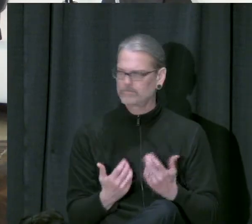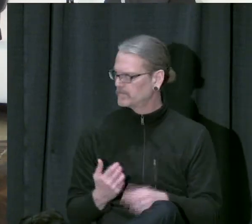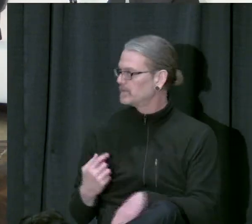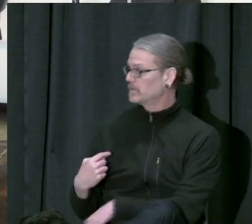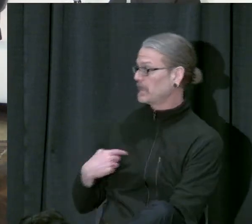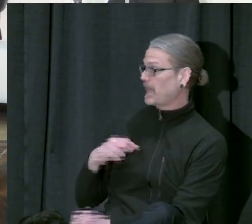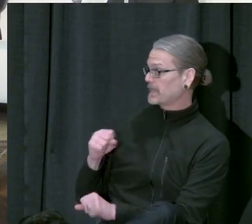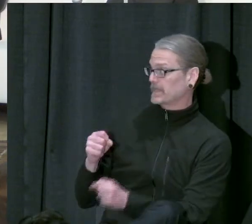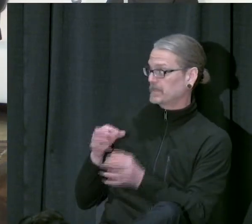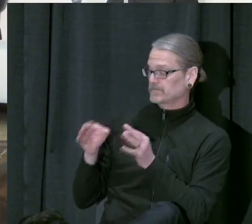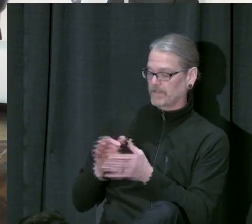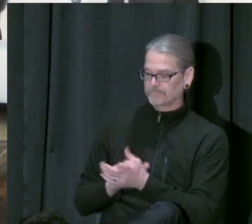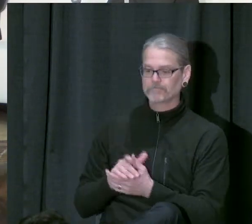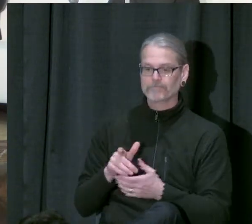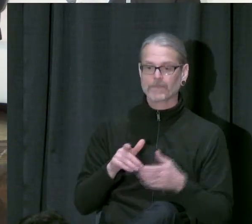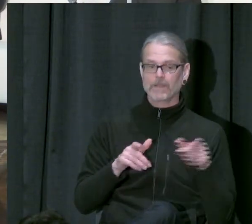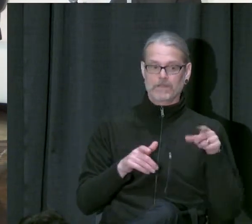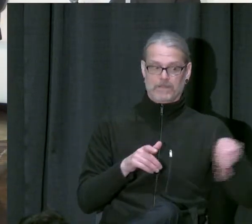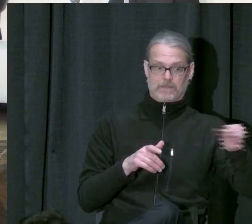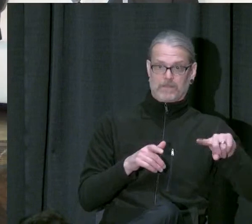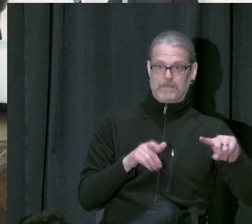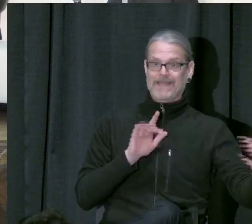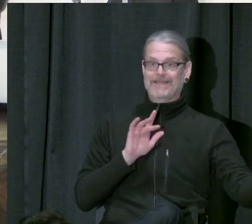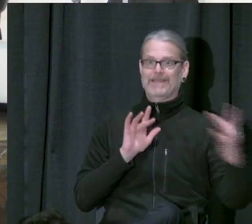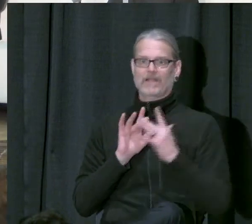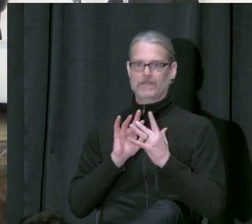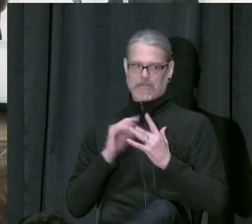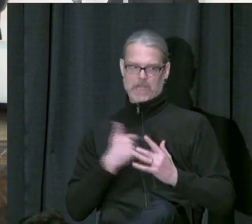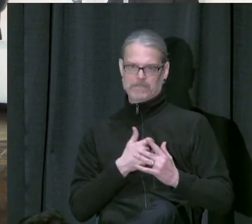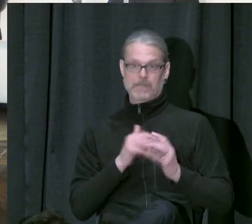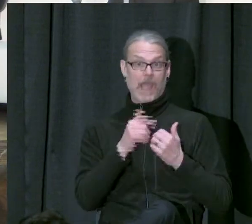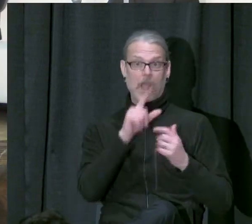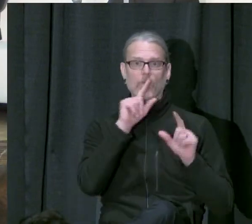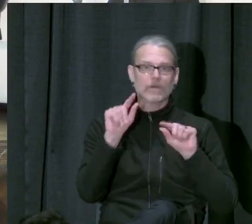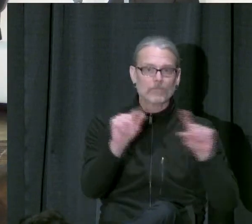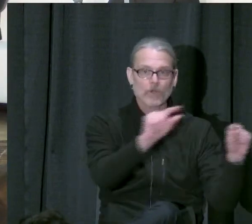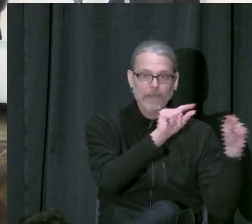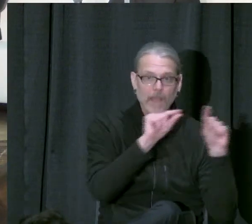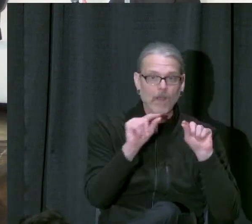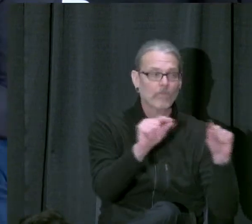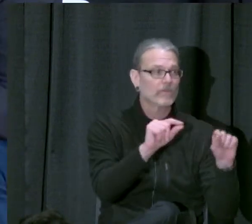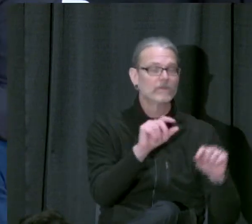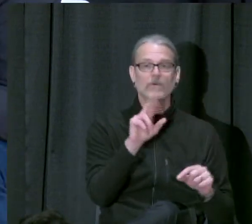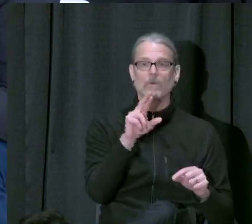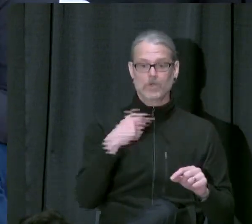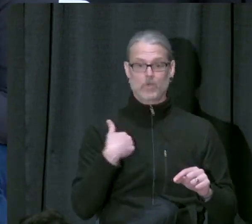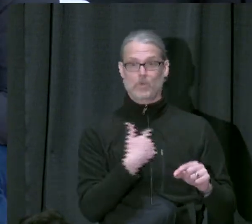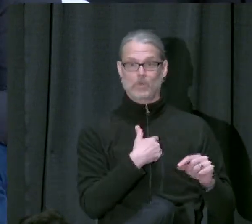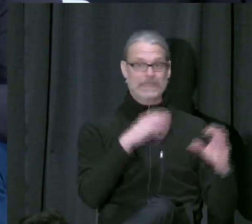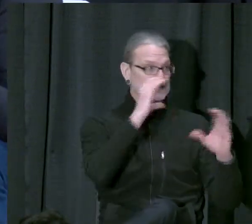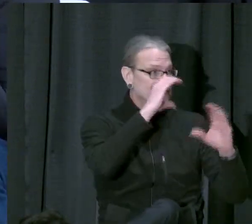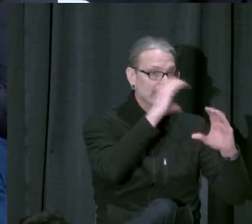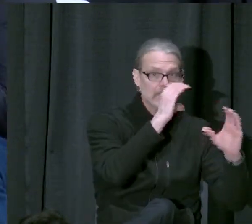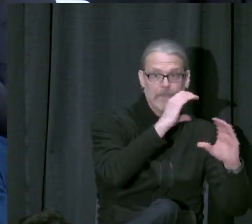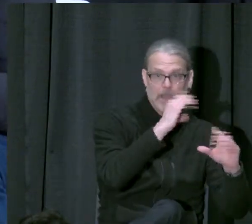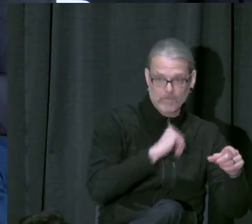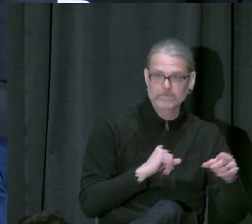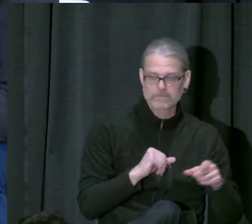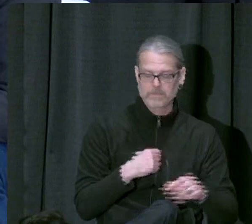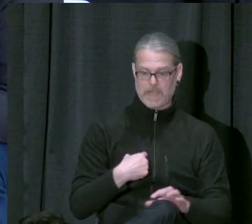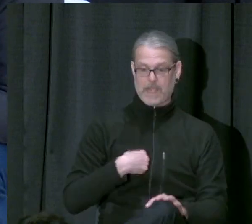that. A lot of our challengers find us through either word of mouth or we seek them out. I